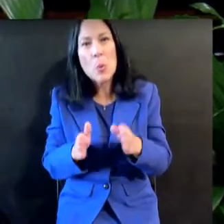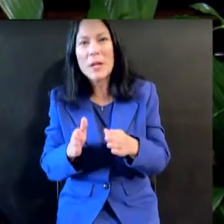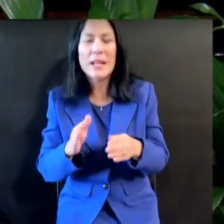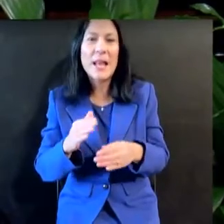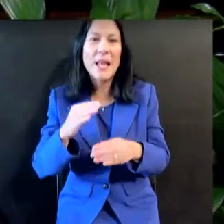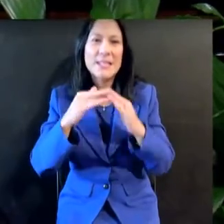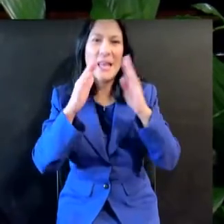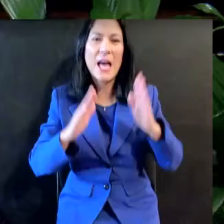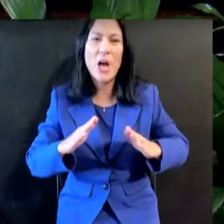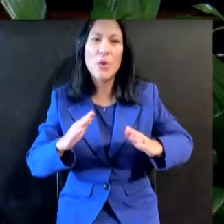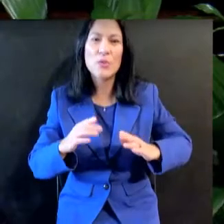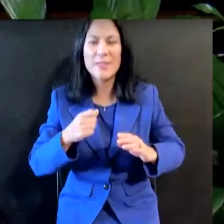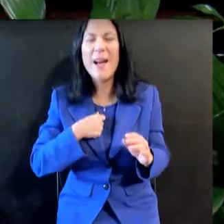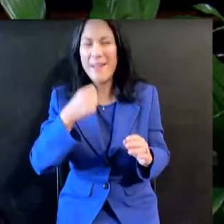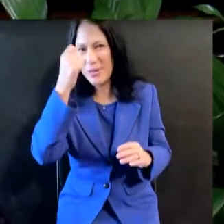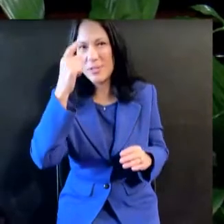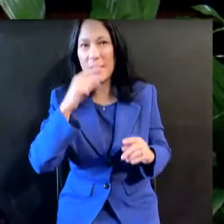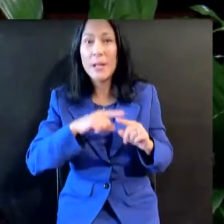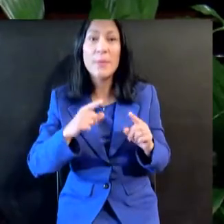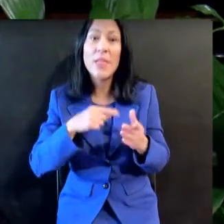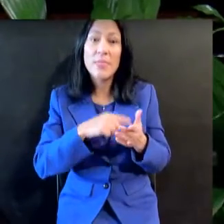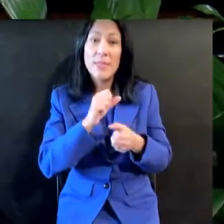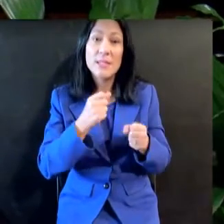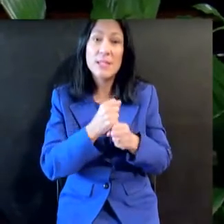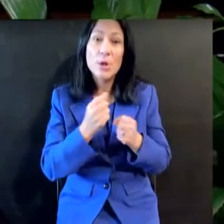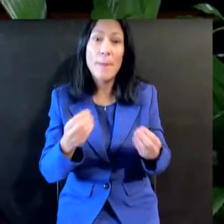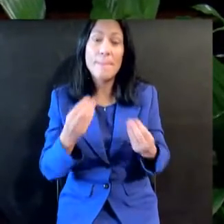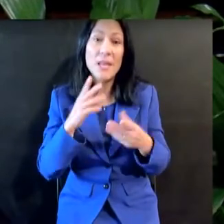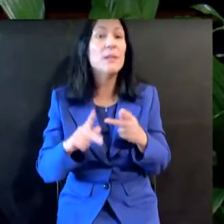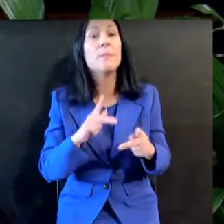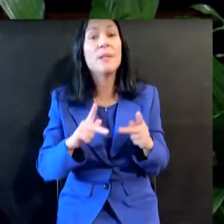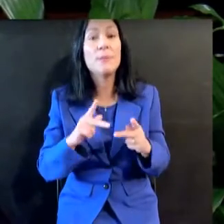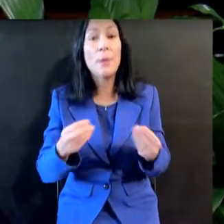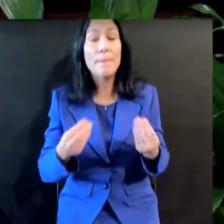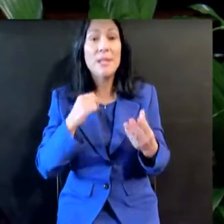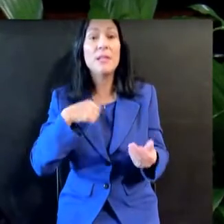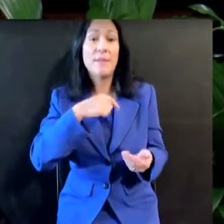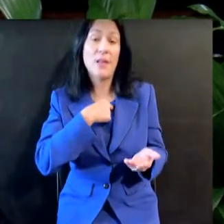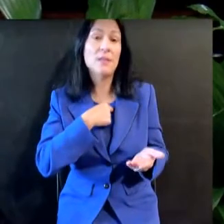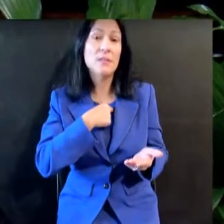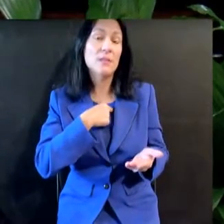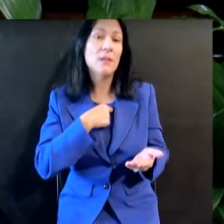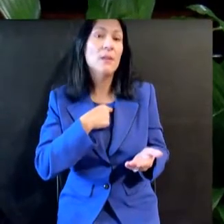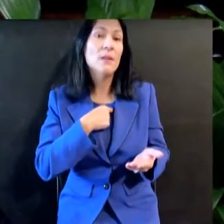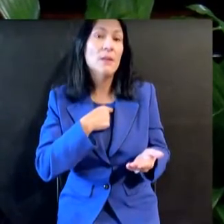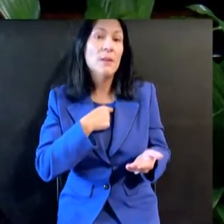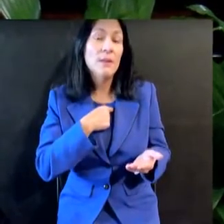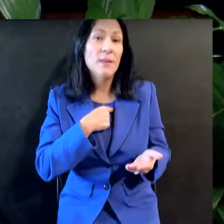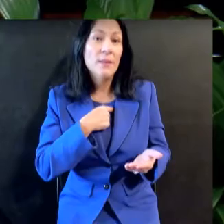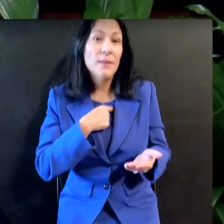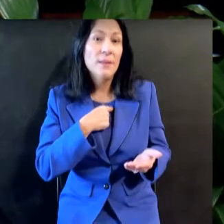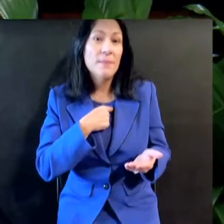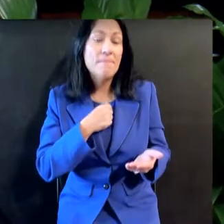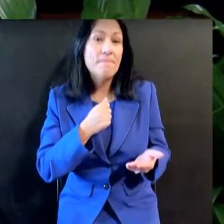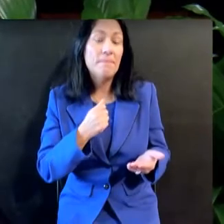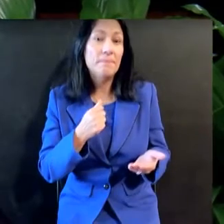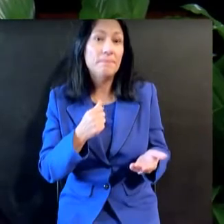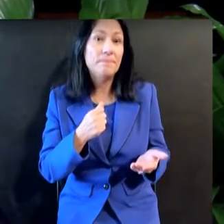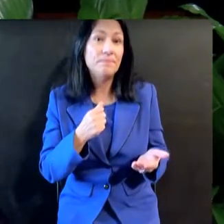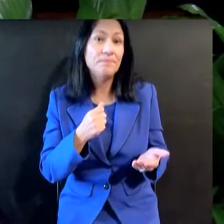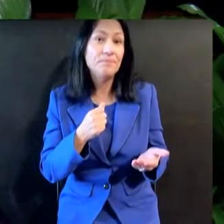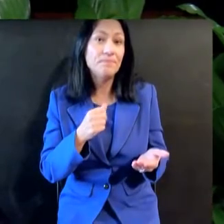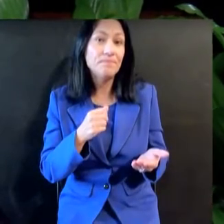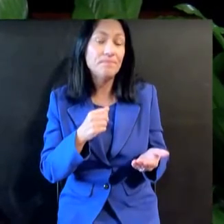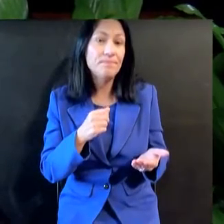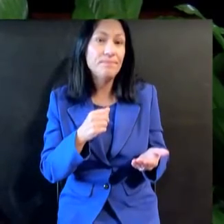you know, this year too, there have been some folks, many of us, who've found this to